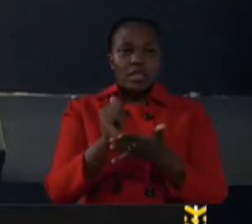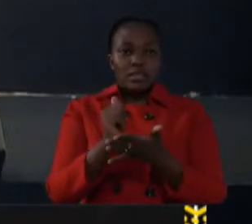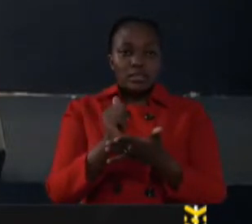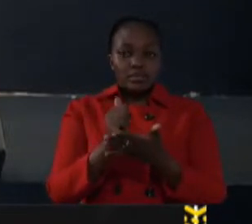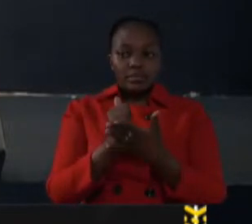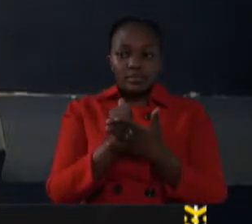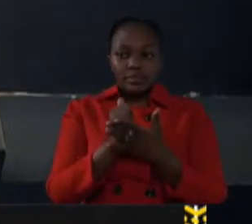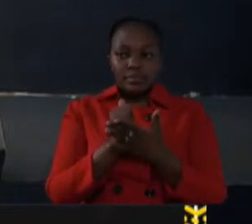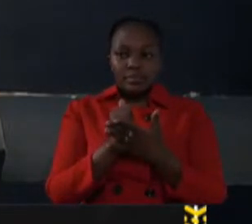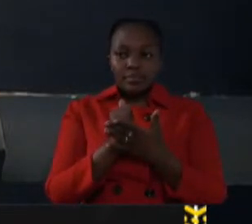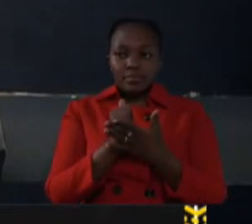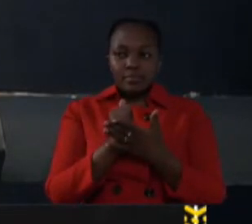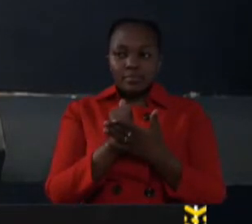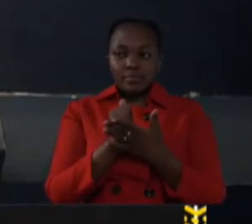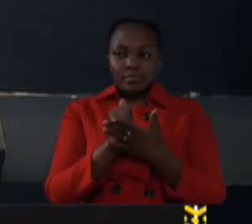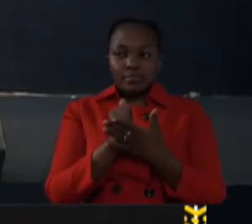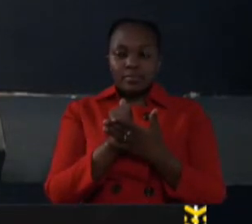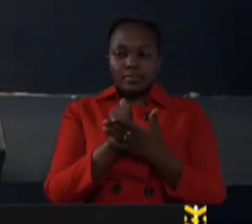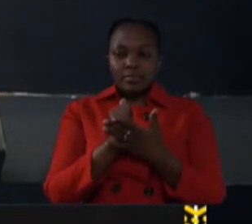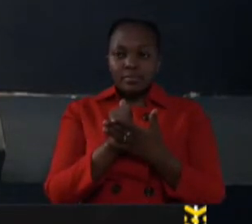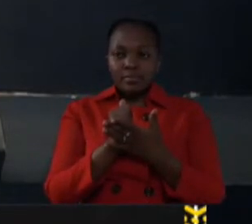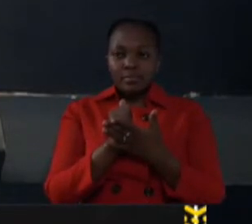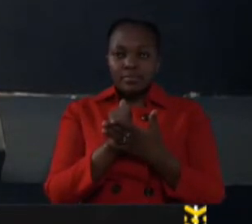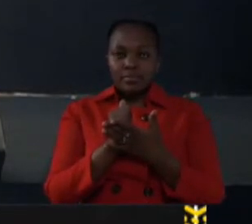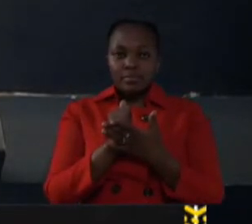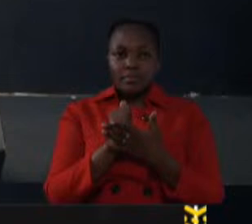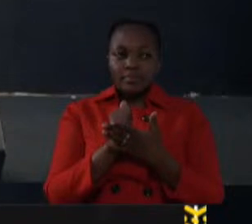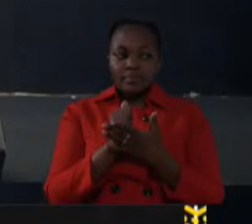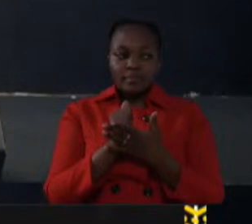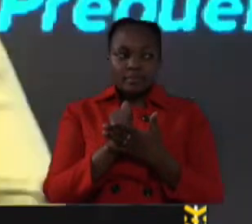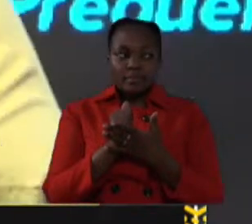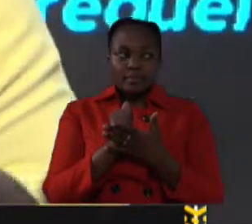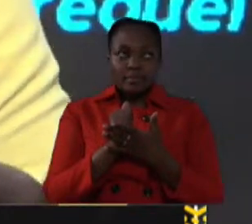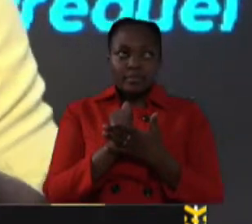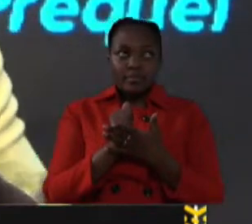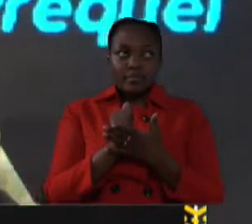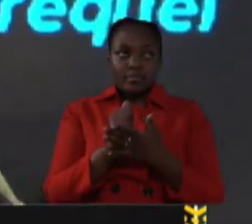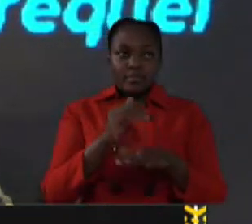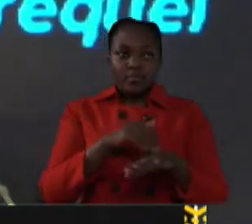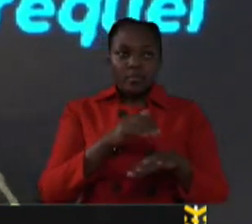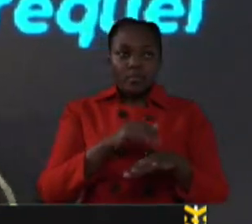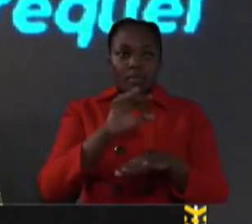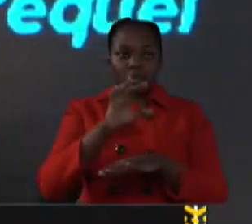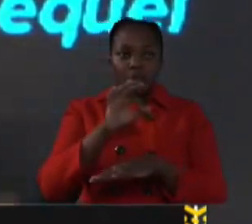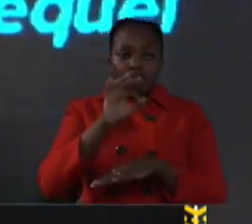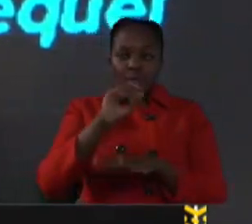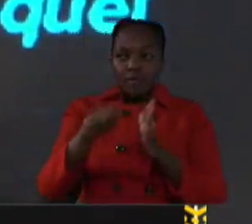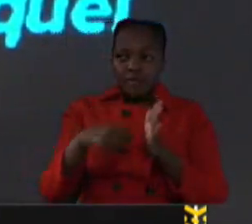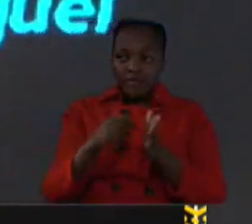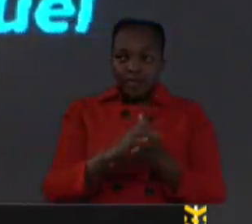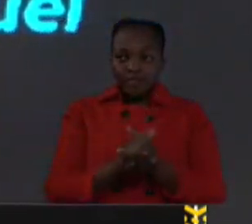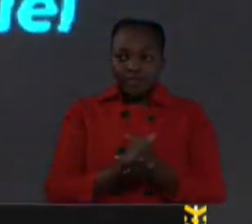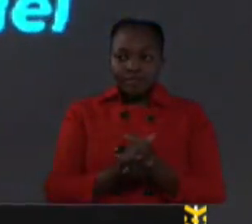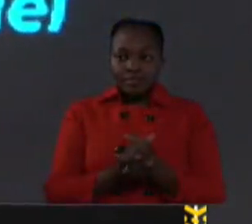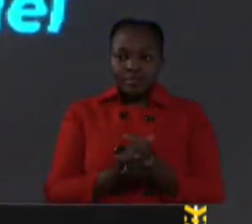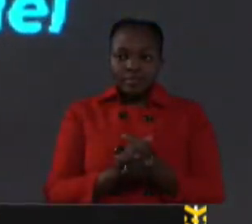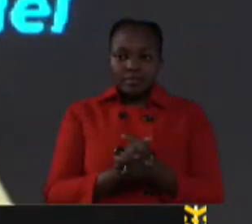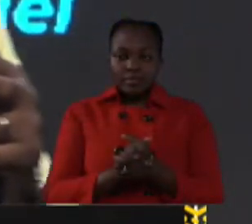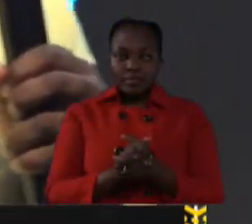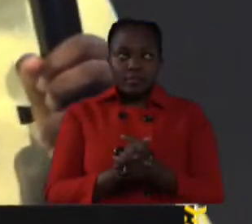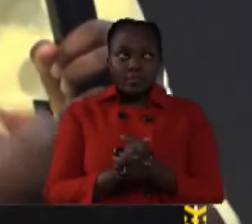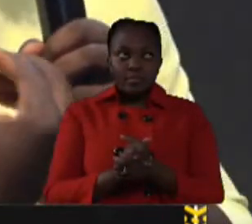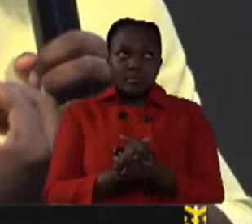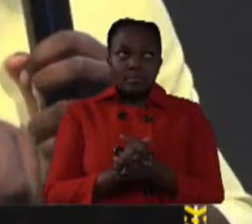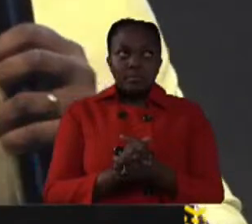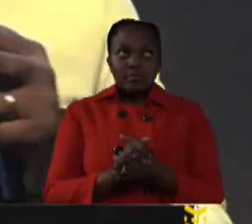generally. So if you're creating content and you're creating a film per se, when you put your BTS out there on TikTok